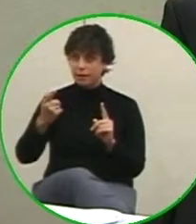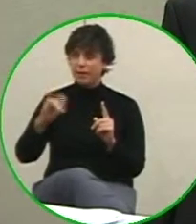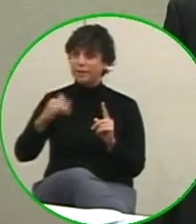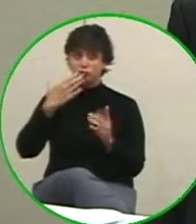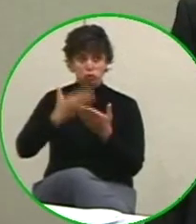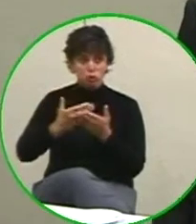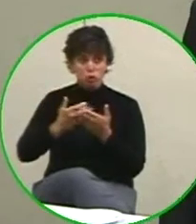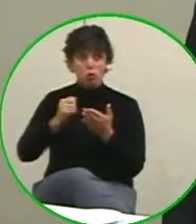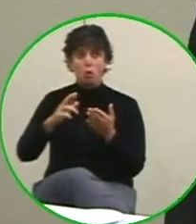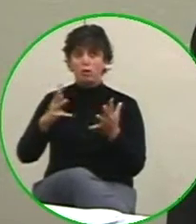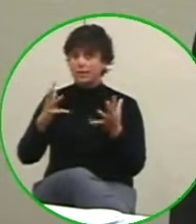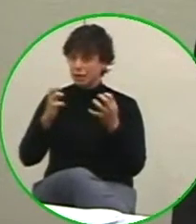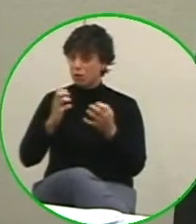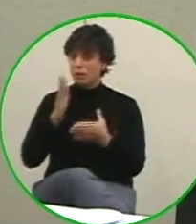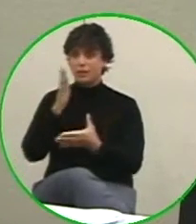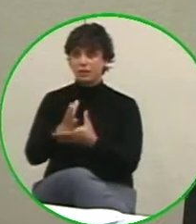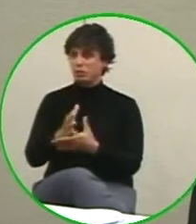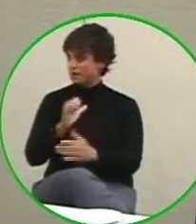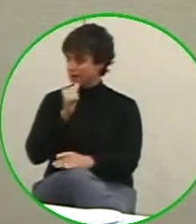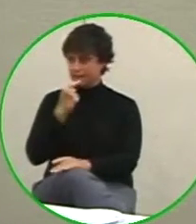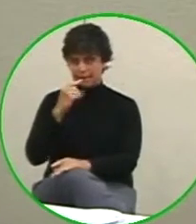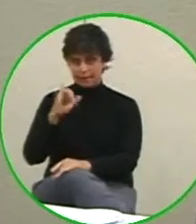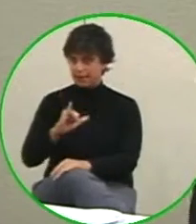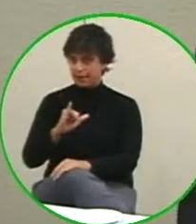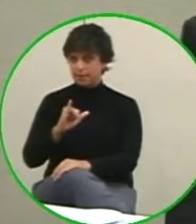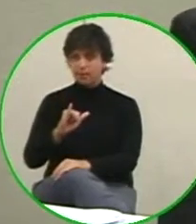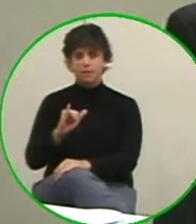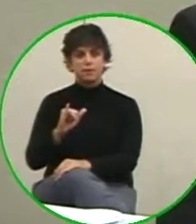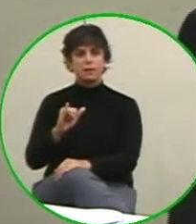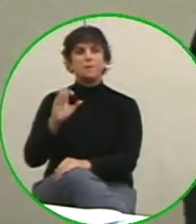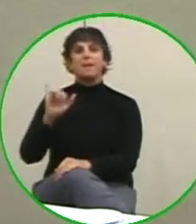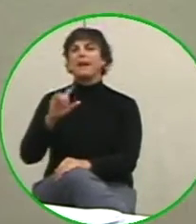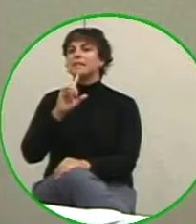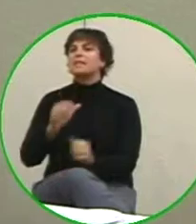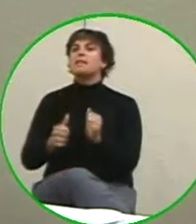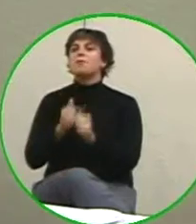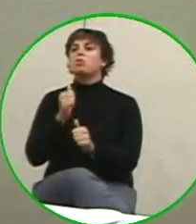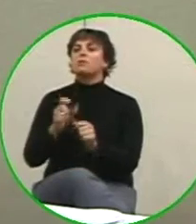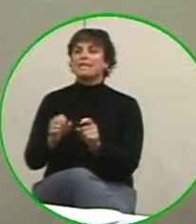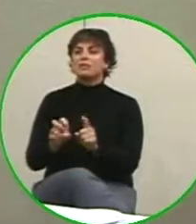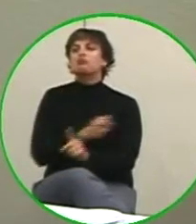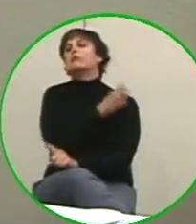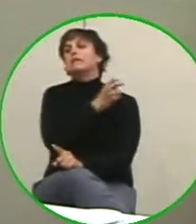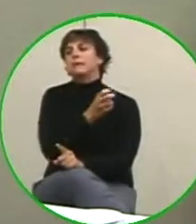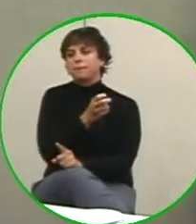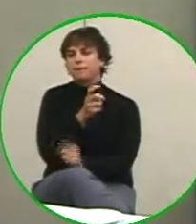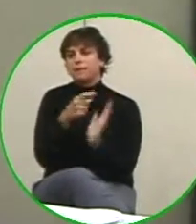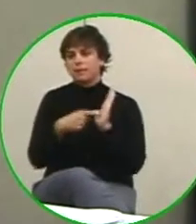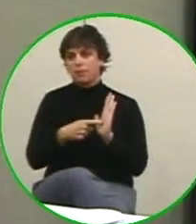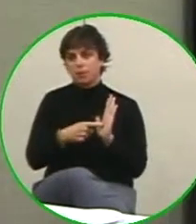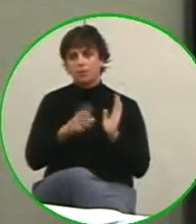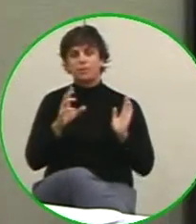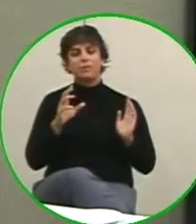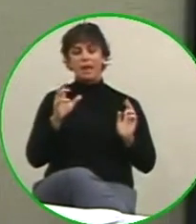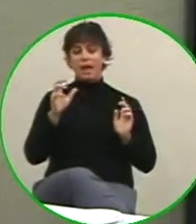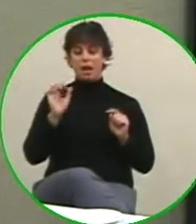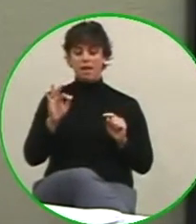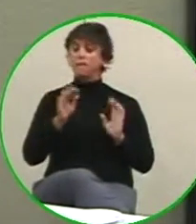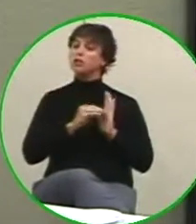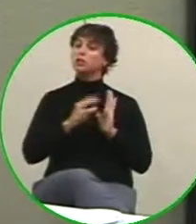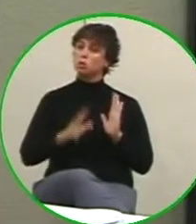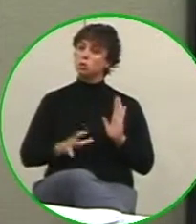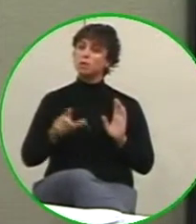desirable intervention. It is the most extreme example. If the student does